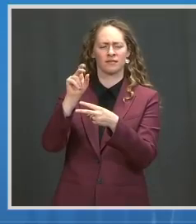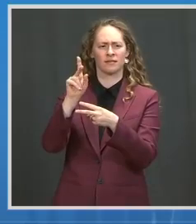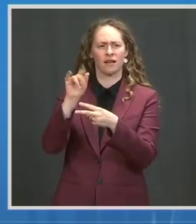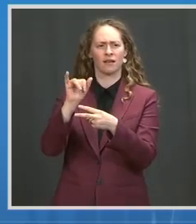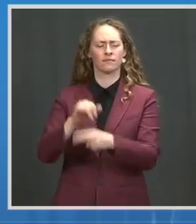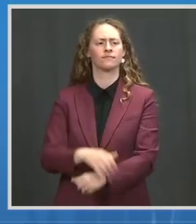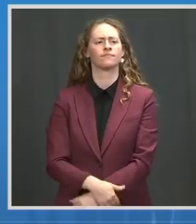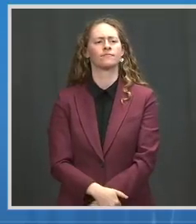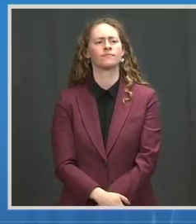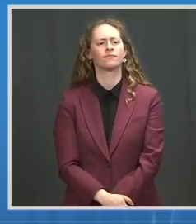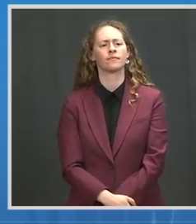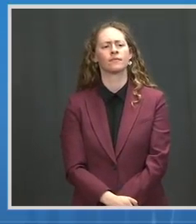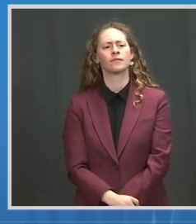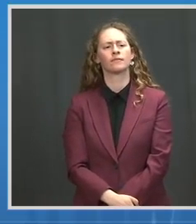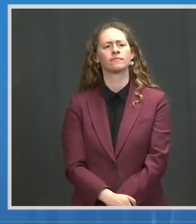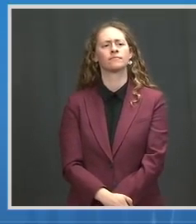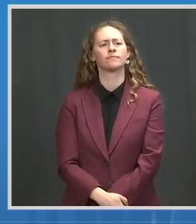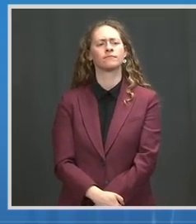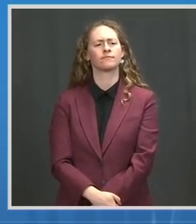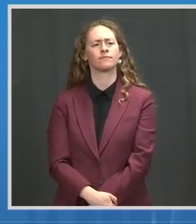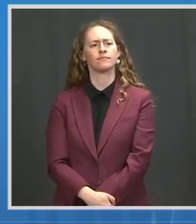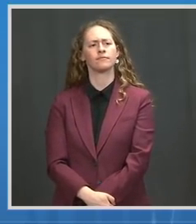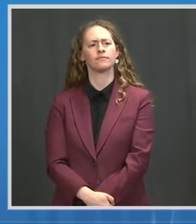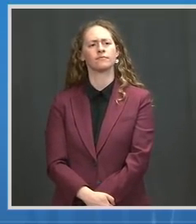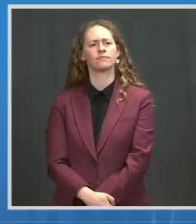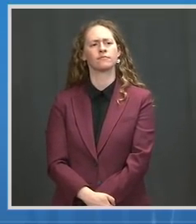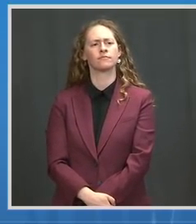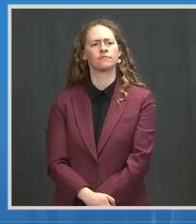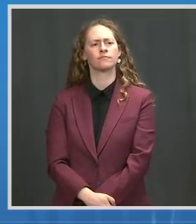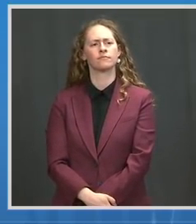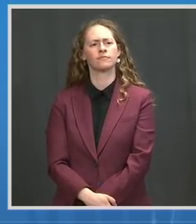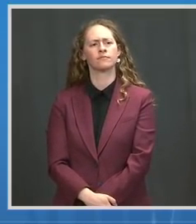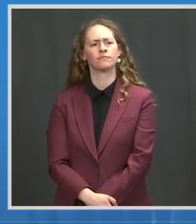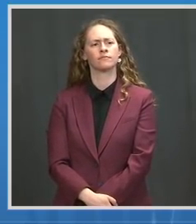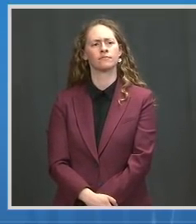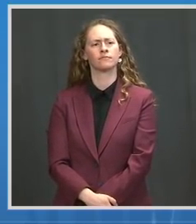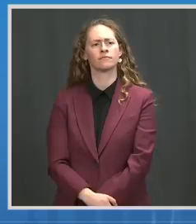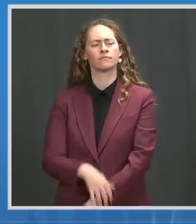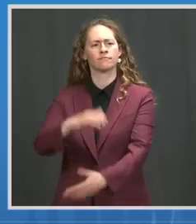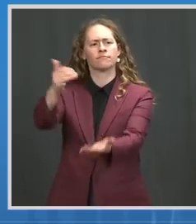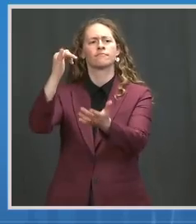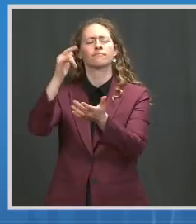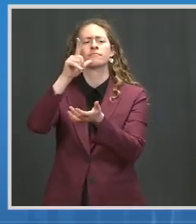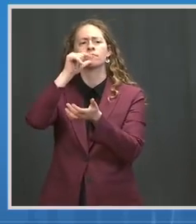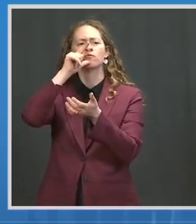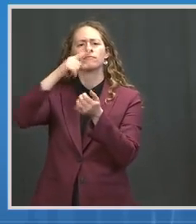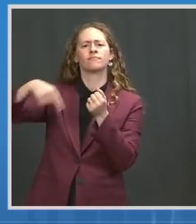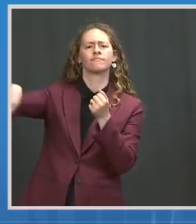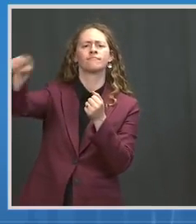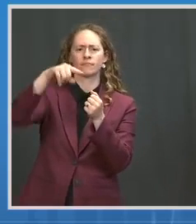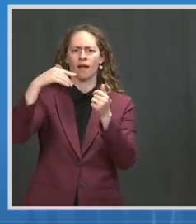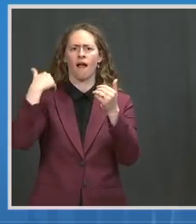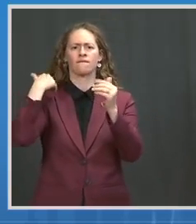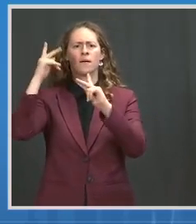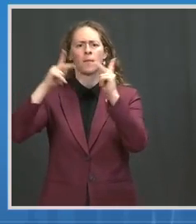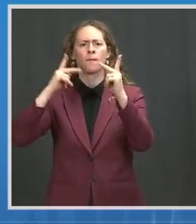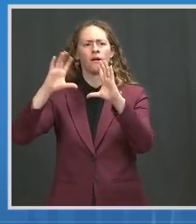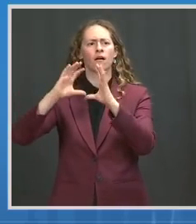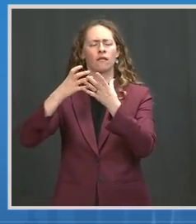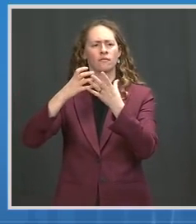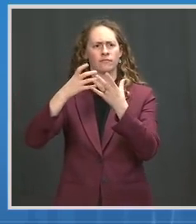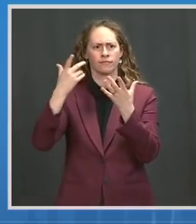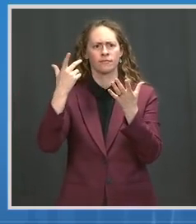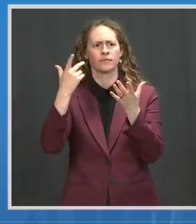eviction ban expire on June 30th? And can you talk a bit about the ongoing discussions about the